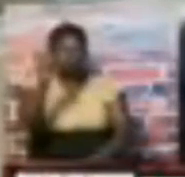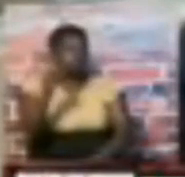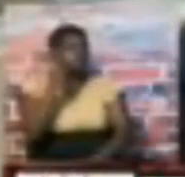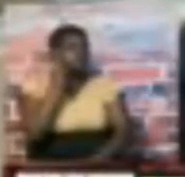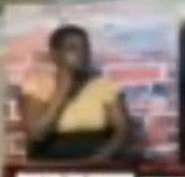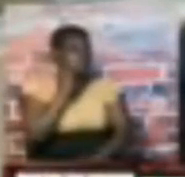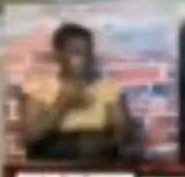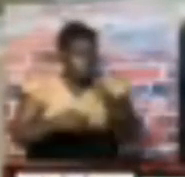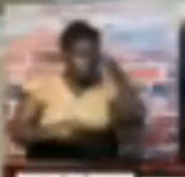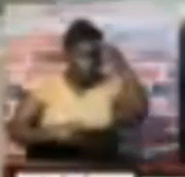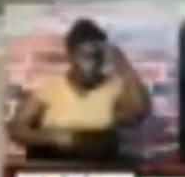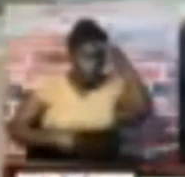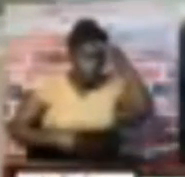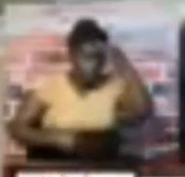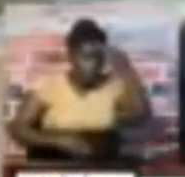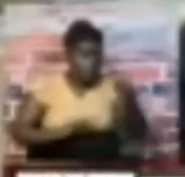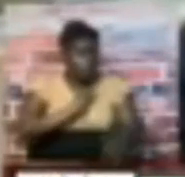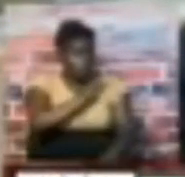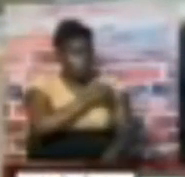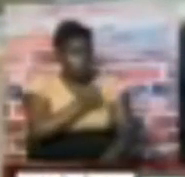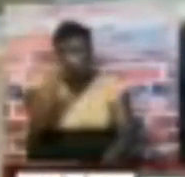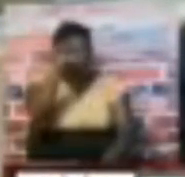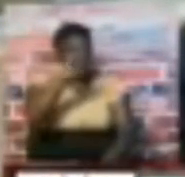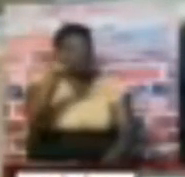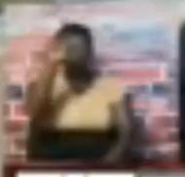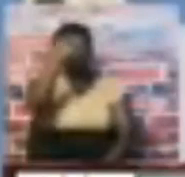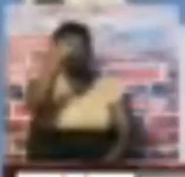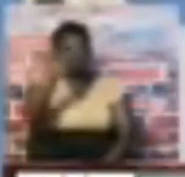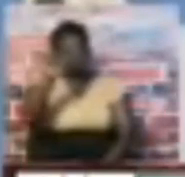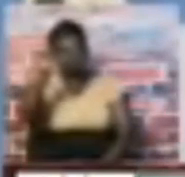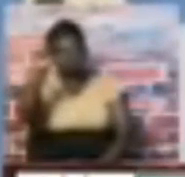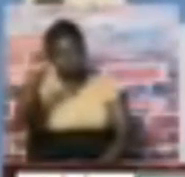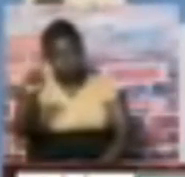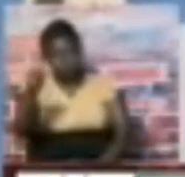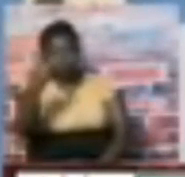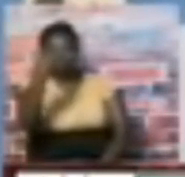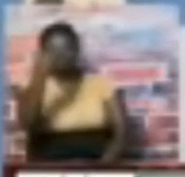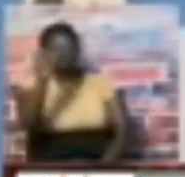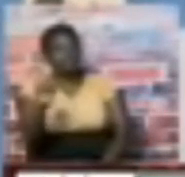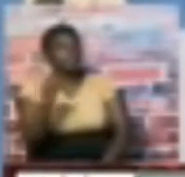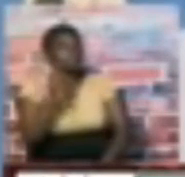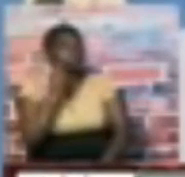Honorable Major Susan Lacote Oruni, 20 million shillings.